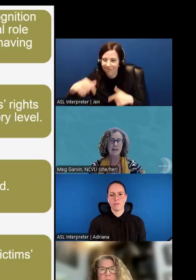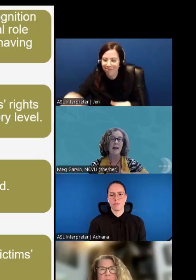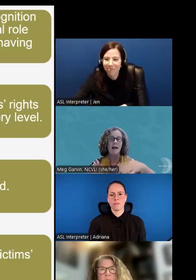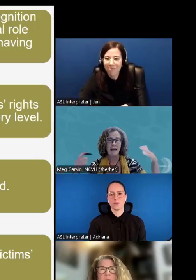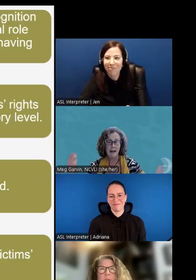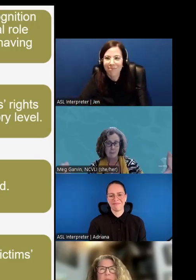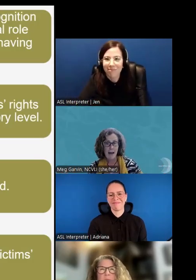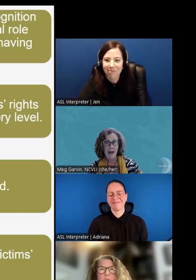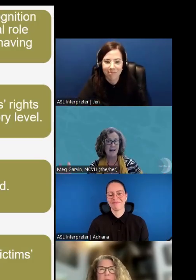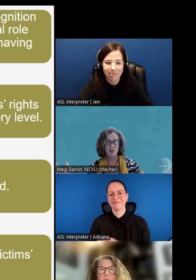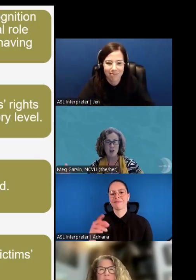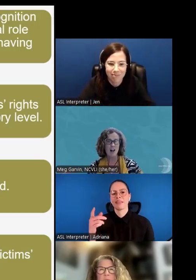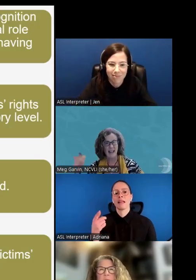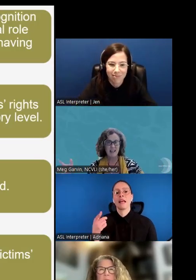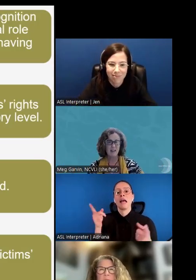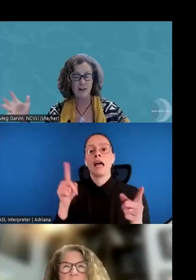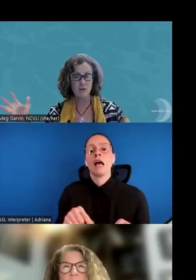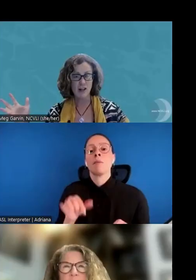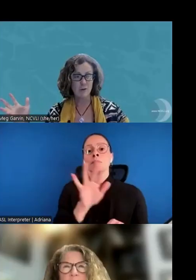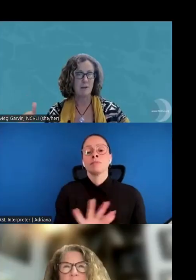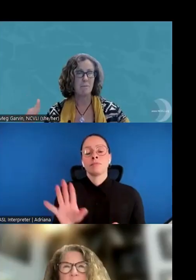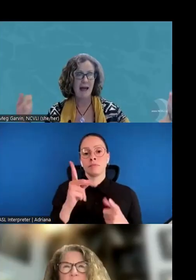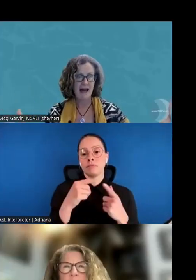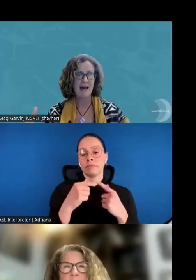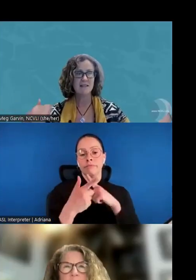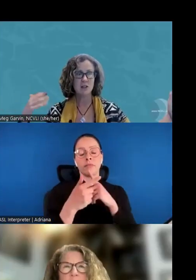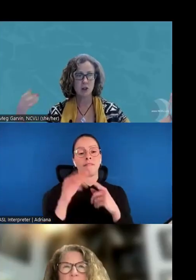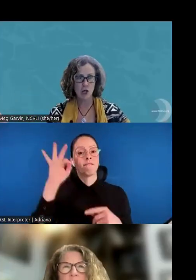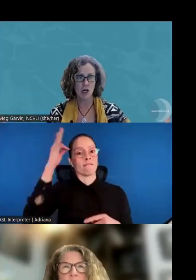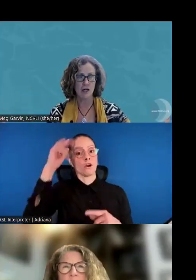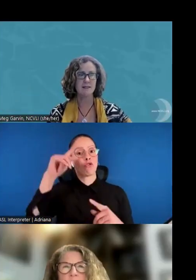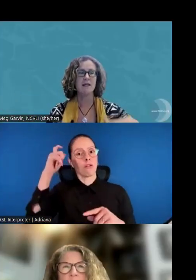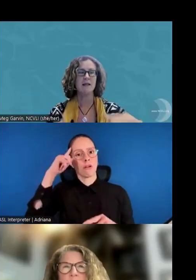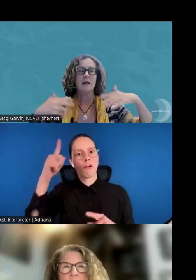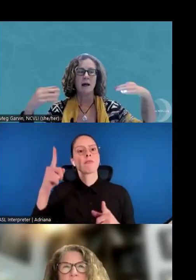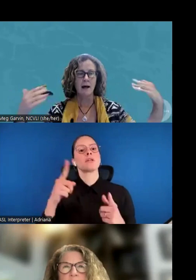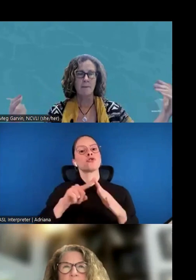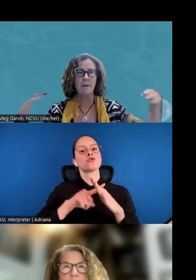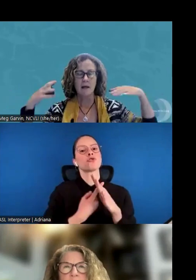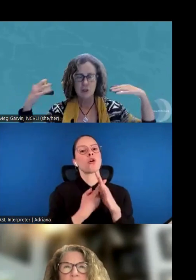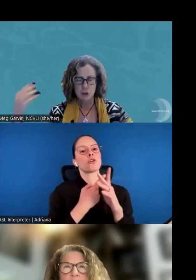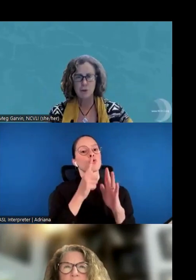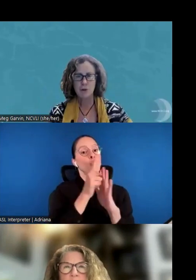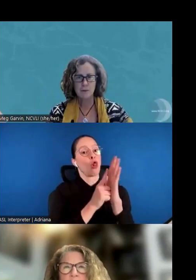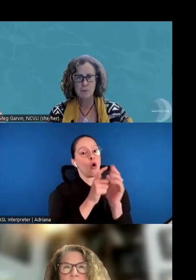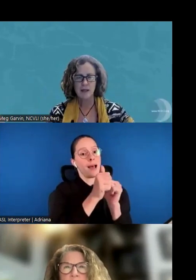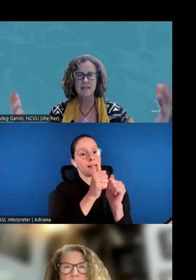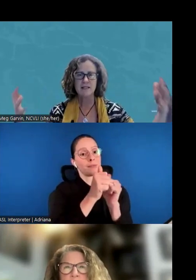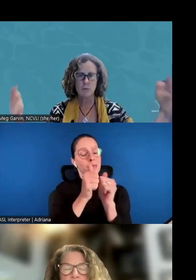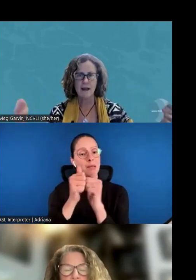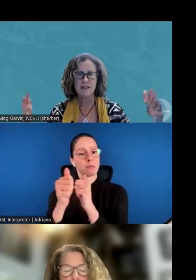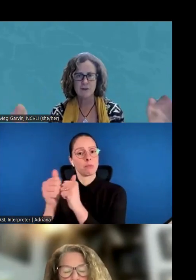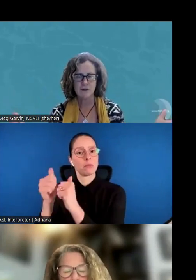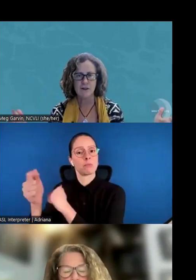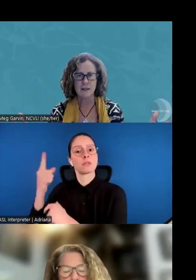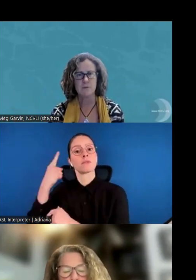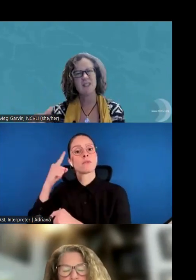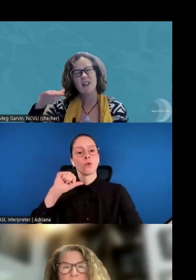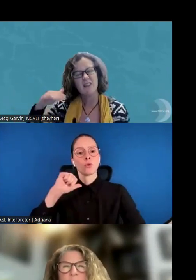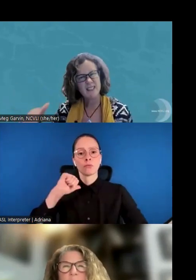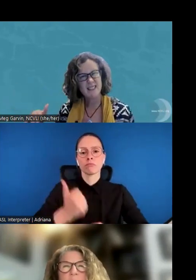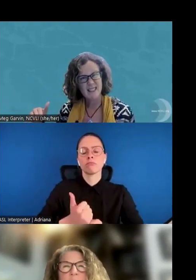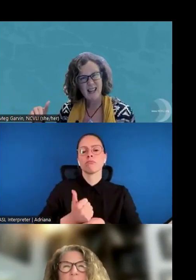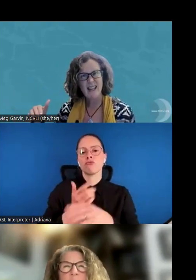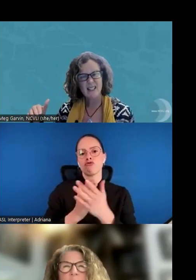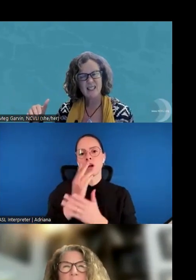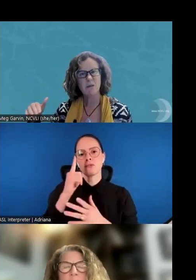country passed laws, and the federal government passed laws to put in place rights for victims.